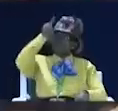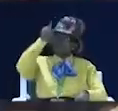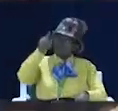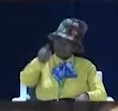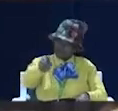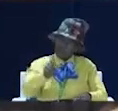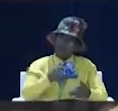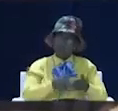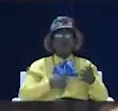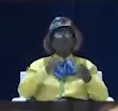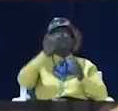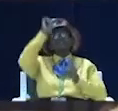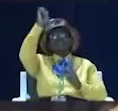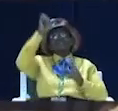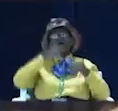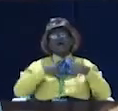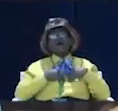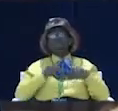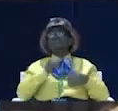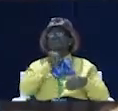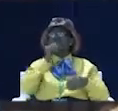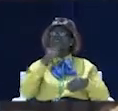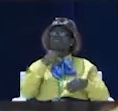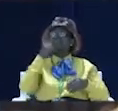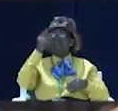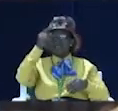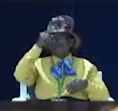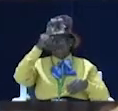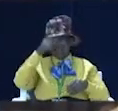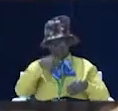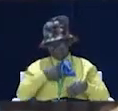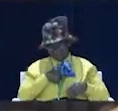What are we going to get your PVC ready?